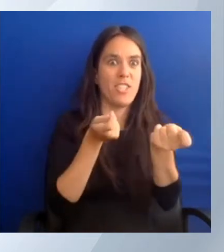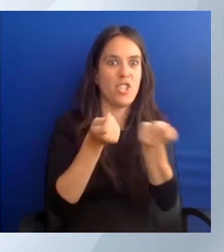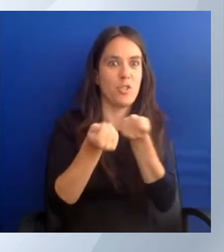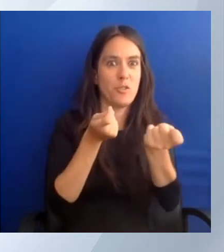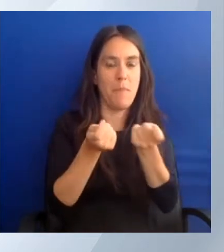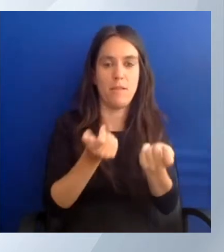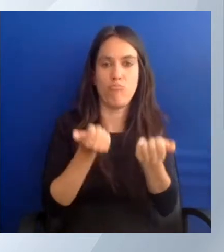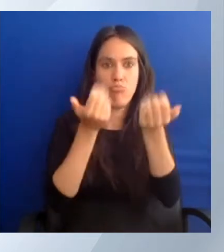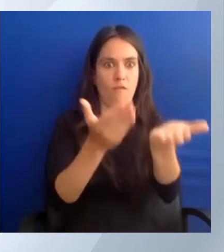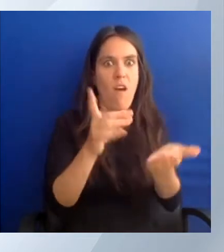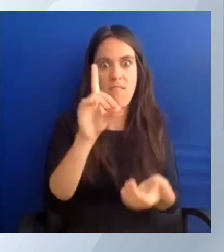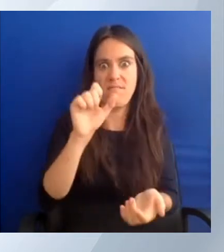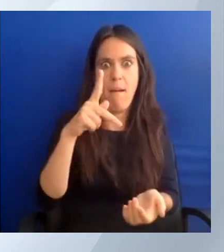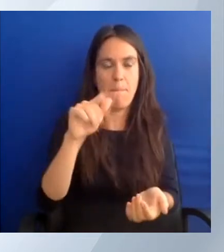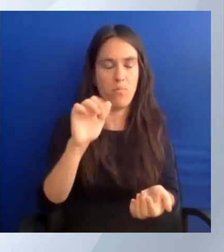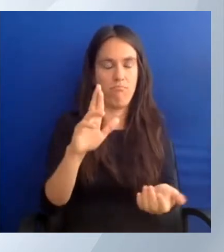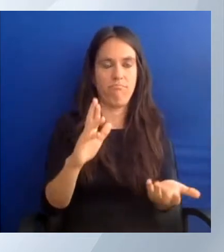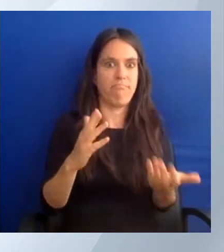Dapr to me.